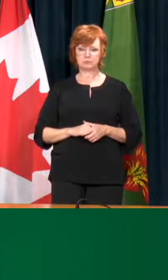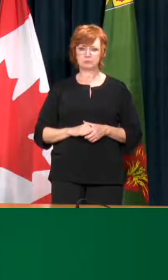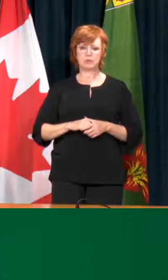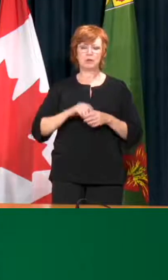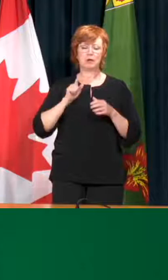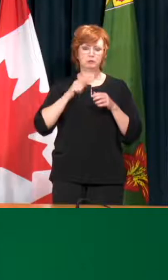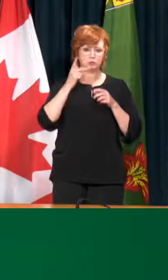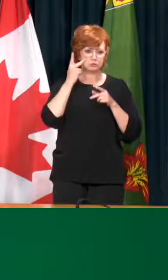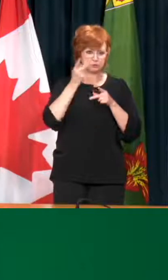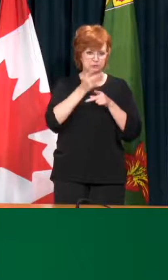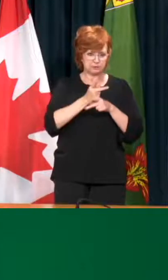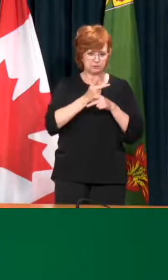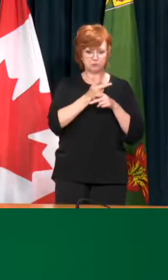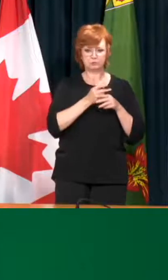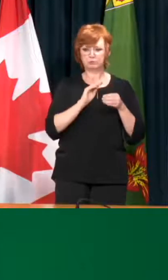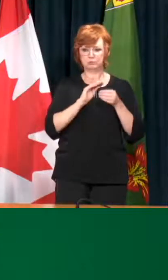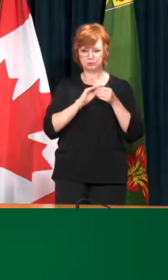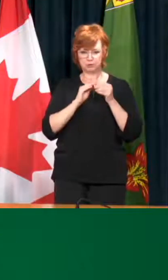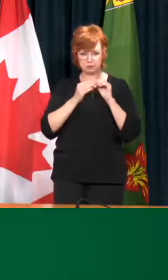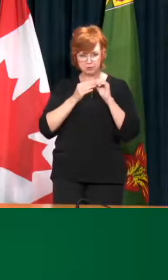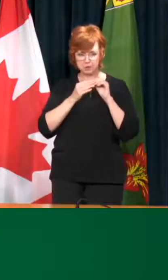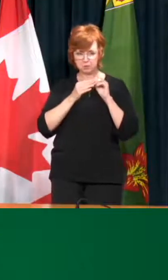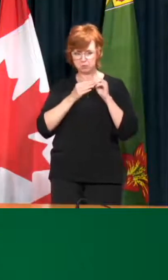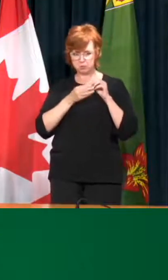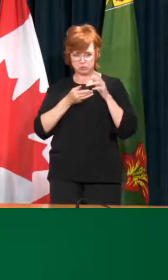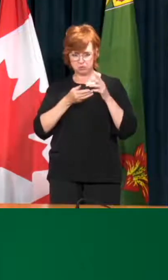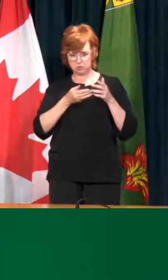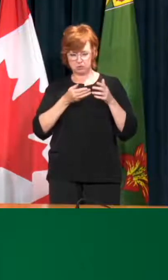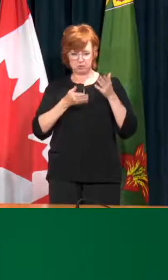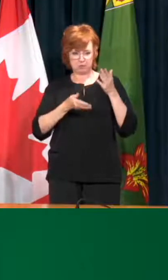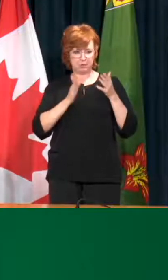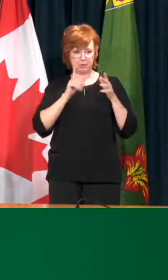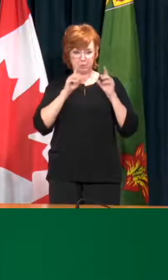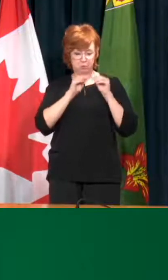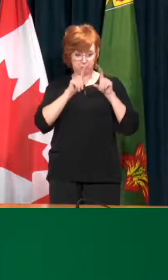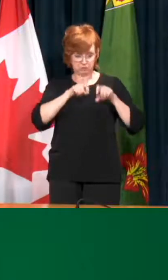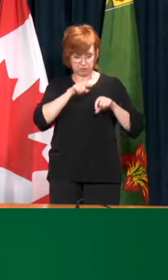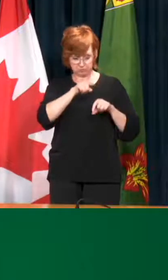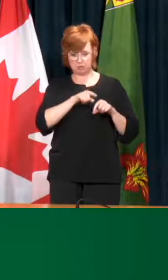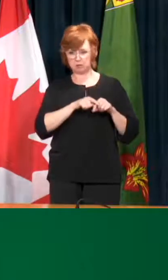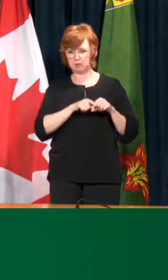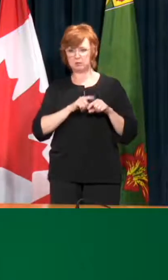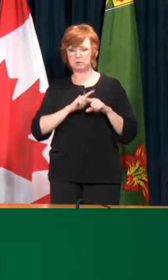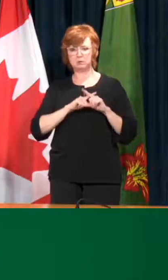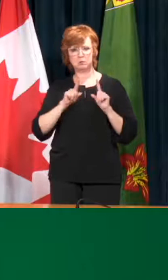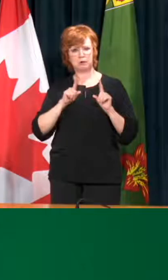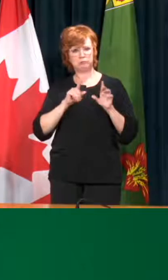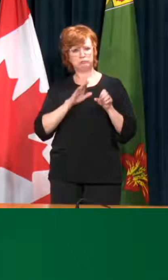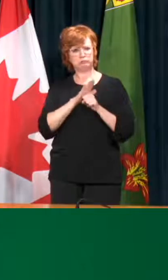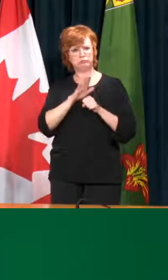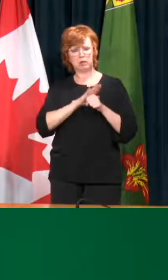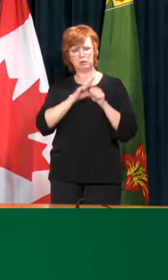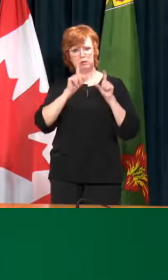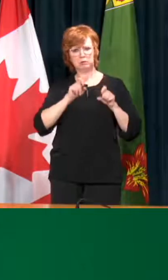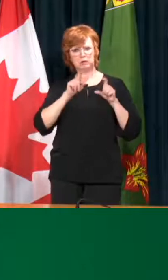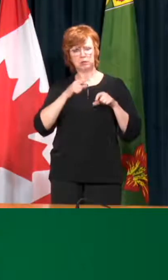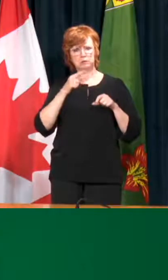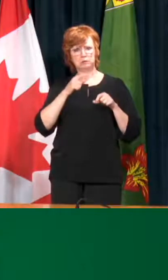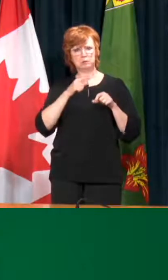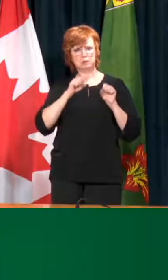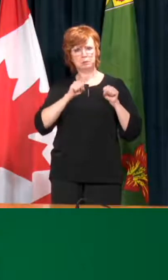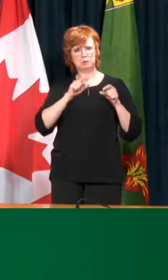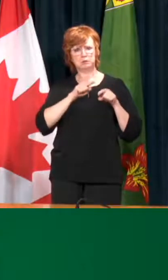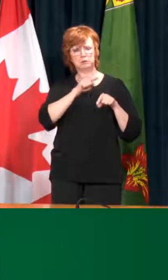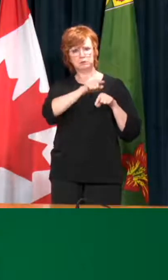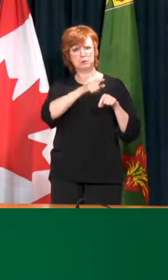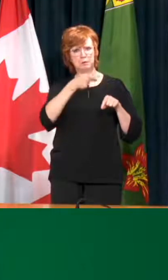up, or the capacity for testing is ramped up as required. But certainly currently there's adequate testing capacity.